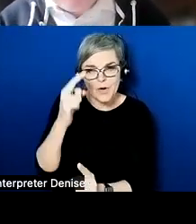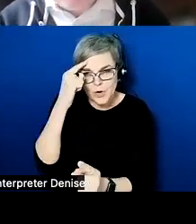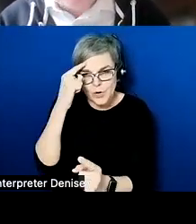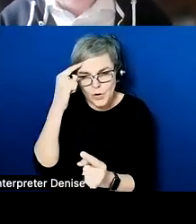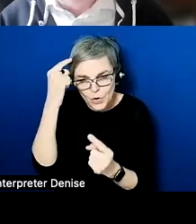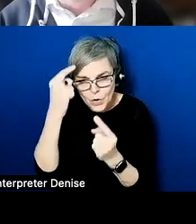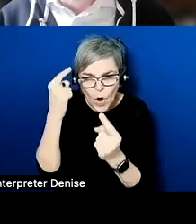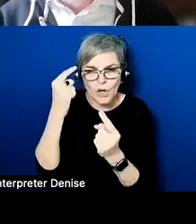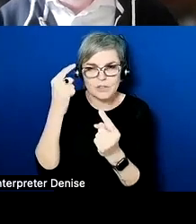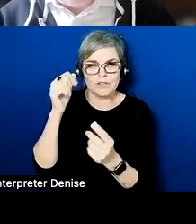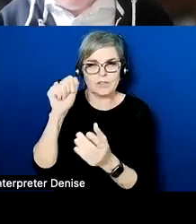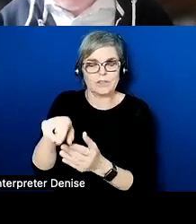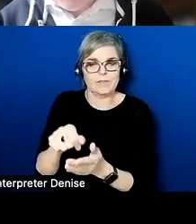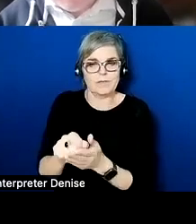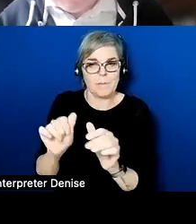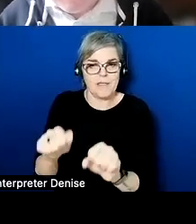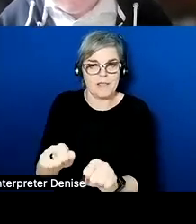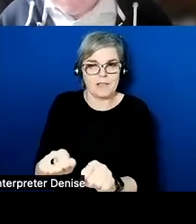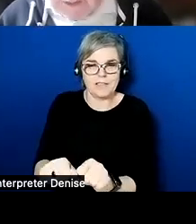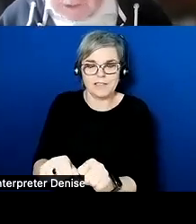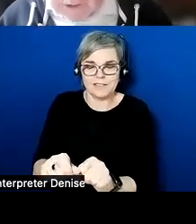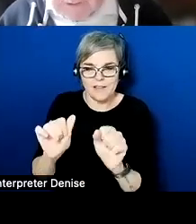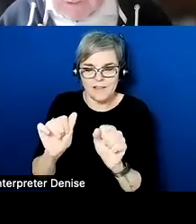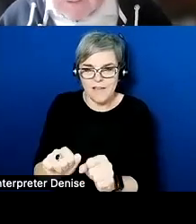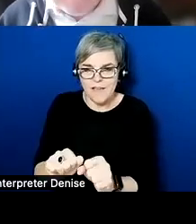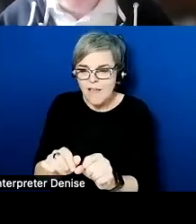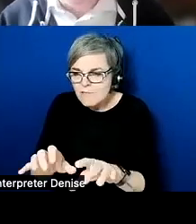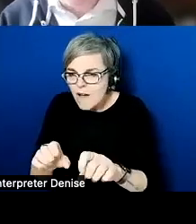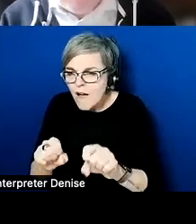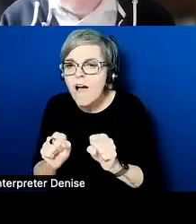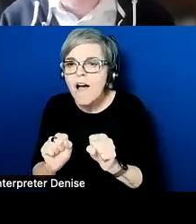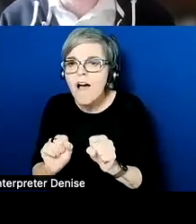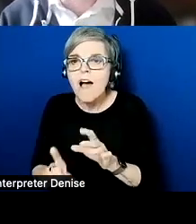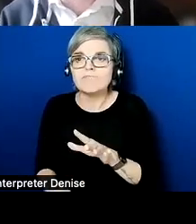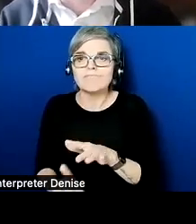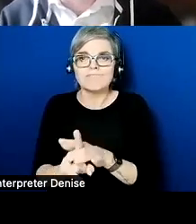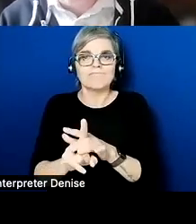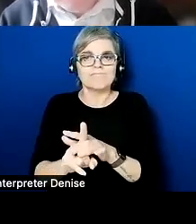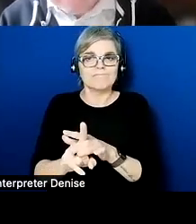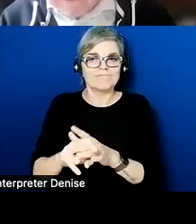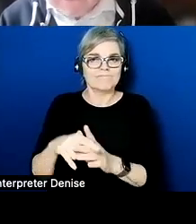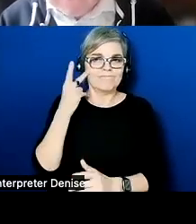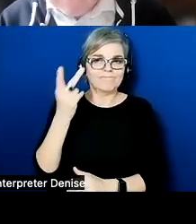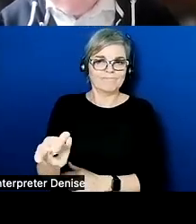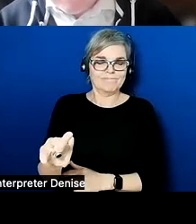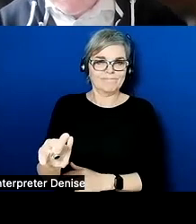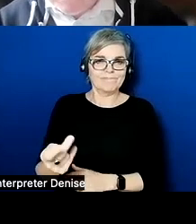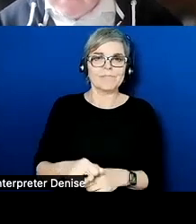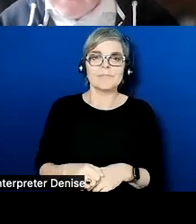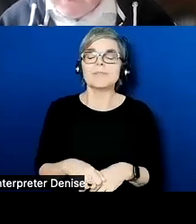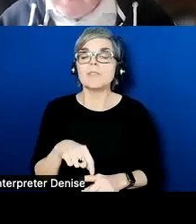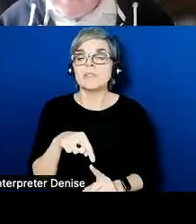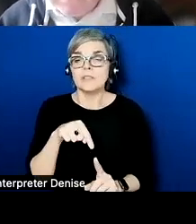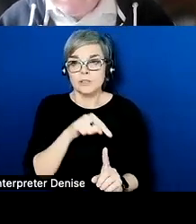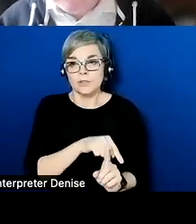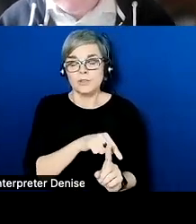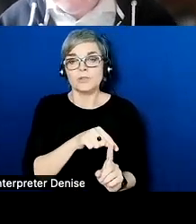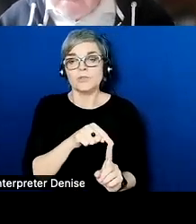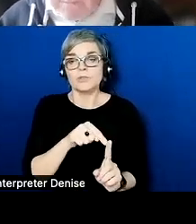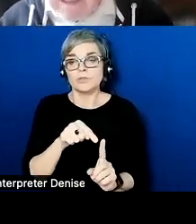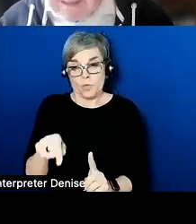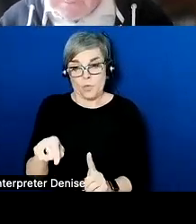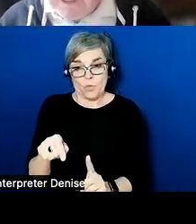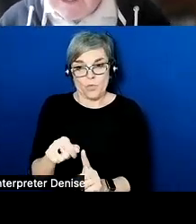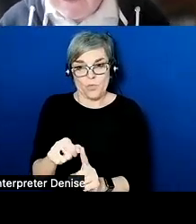this book argues that cognition and people's cognitive abilities can be found at